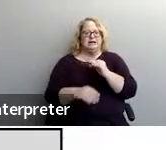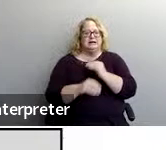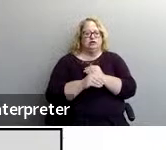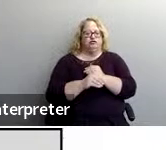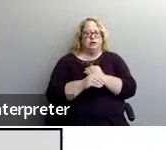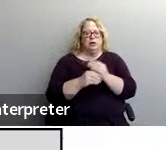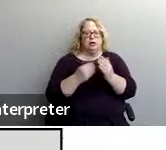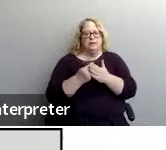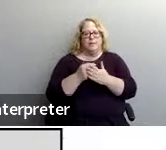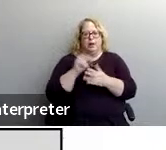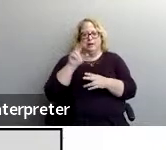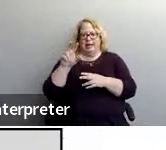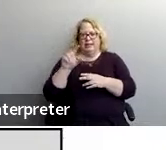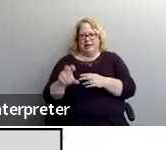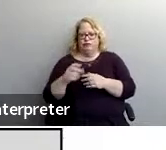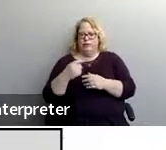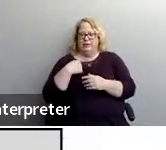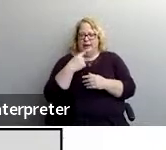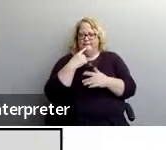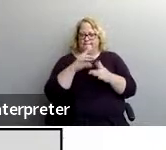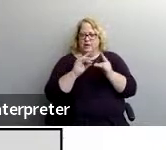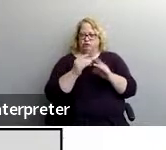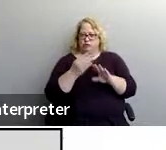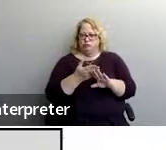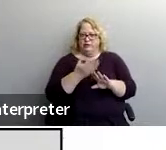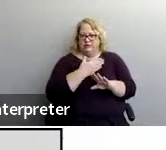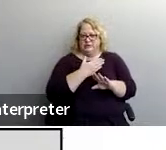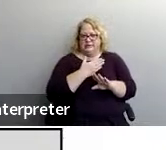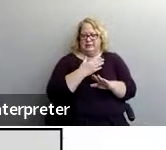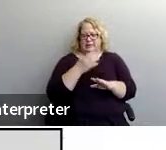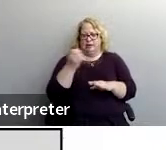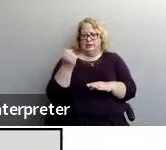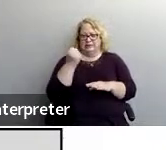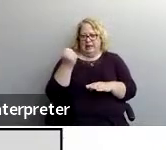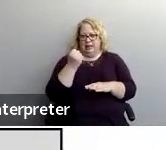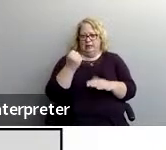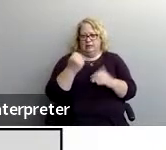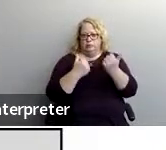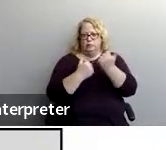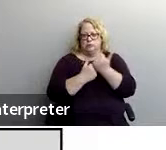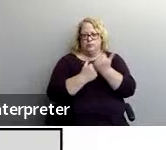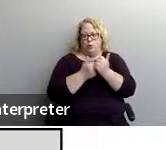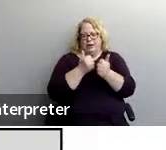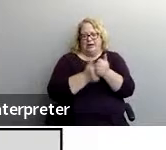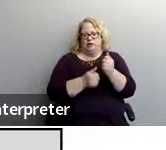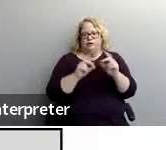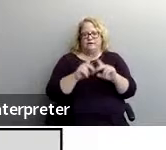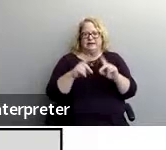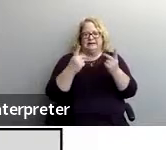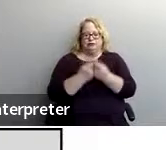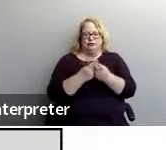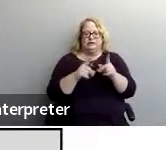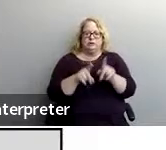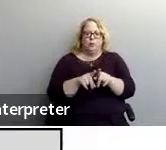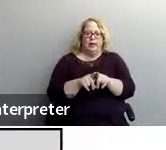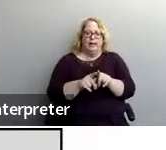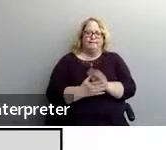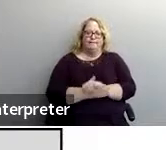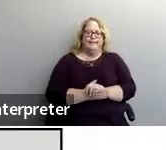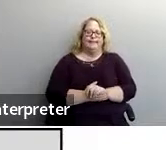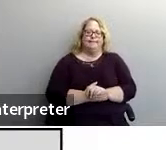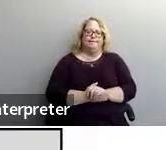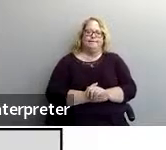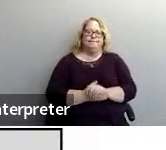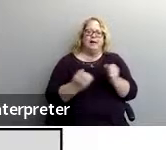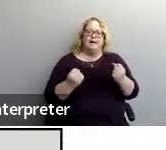additional allocations, again, that I mentioned previously, that are set aside to support each of those districts as well. Many